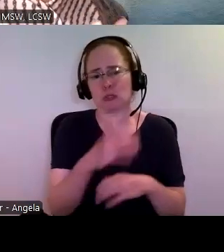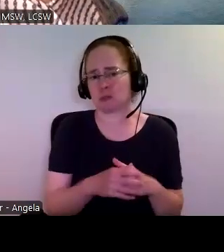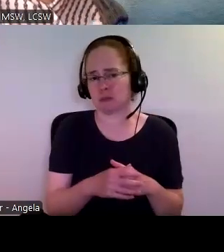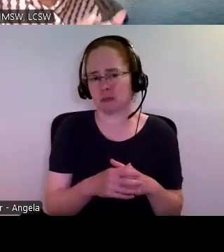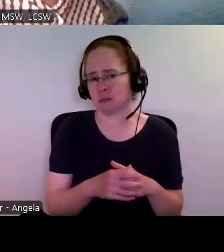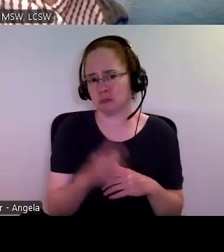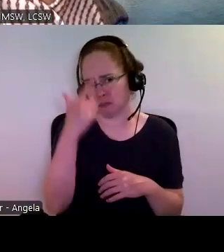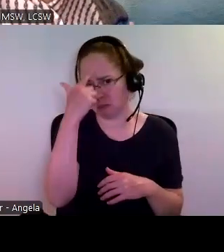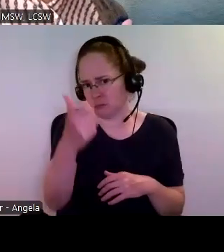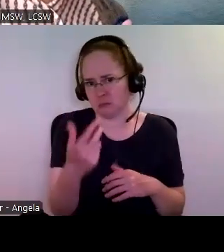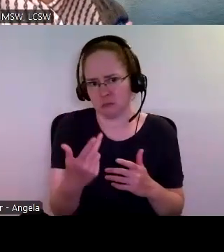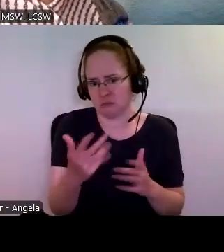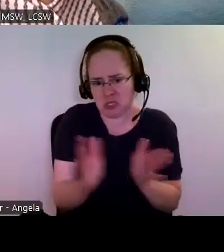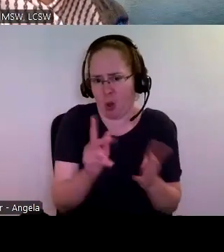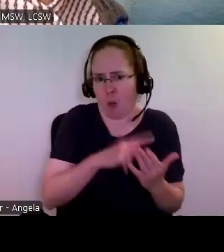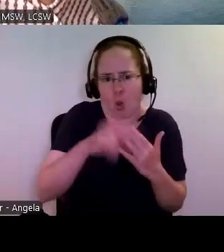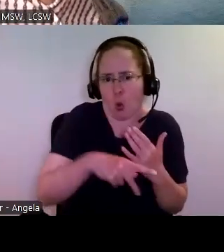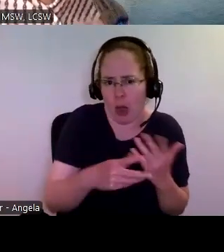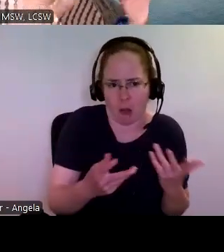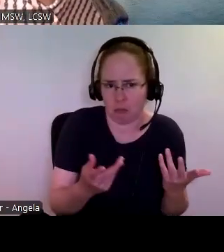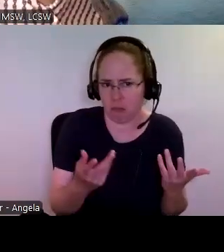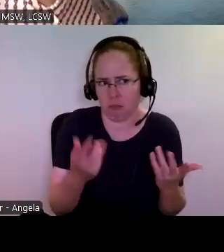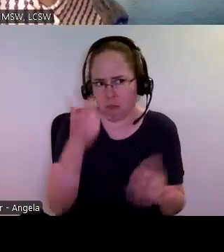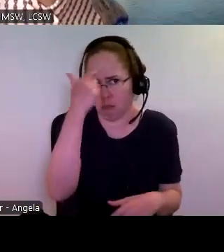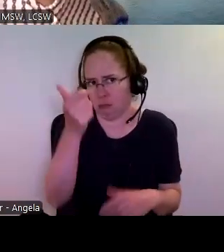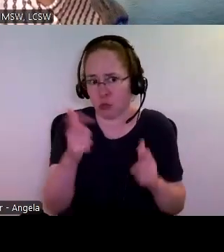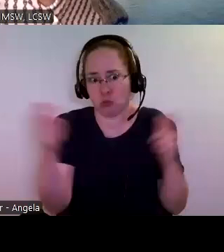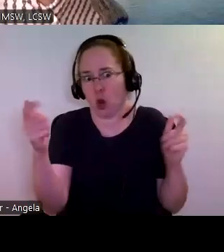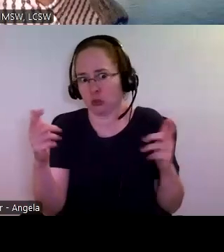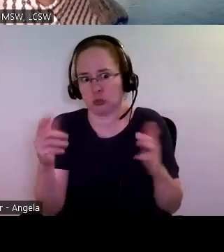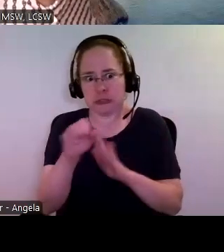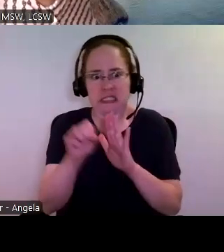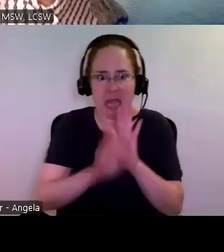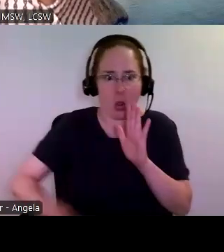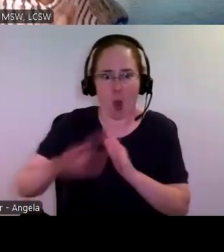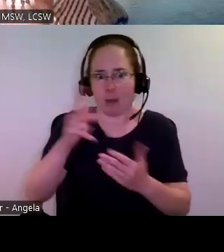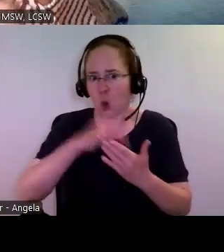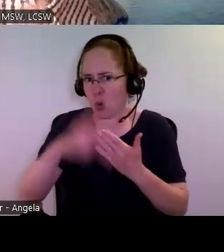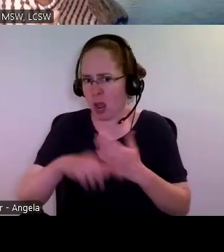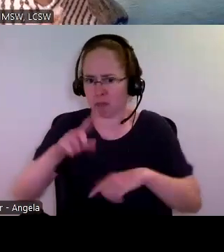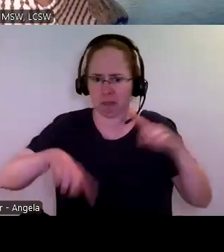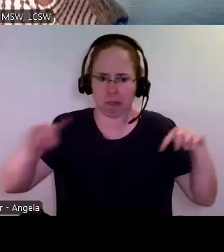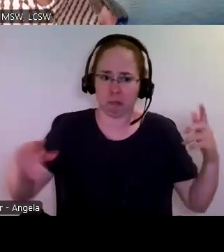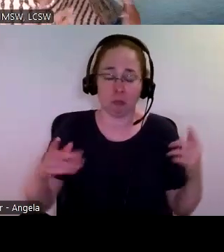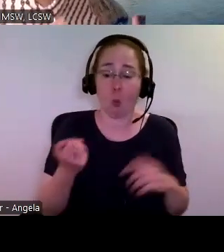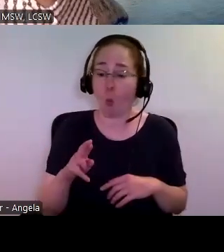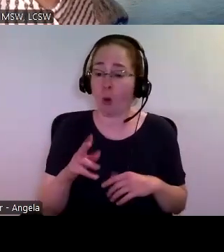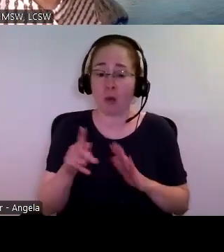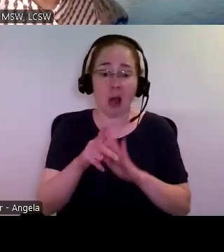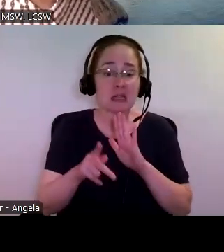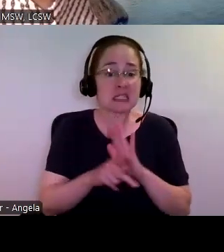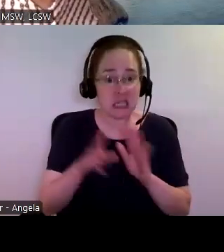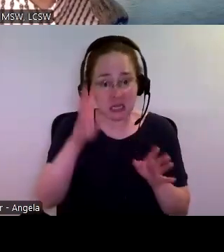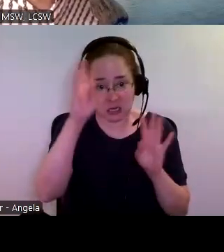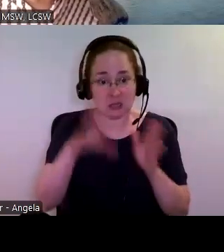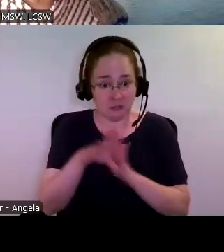for a small program you're developing. You can use it for large statewide programs, or you can even use it for policy